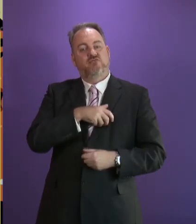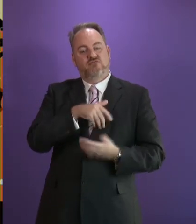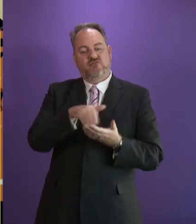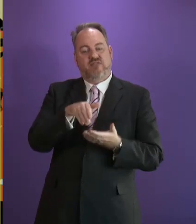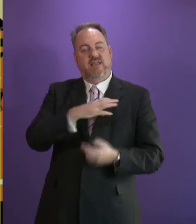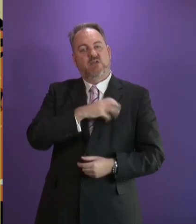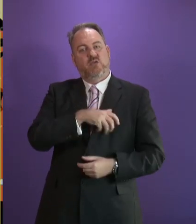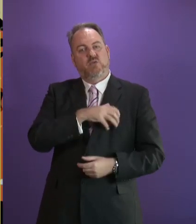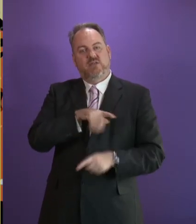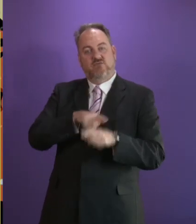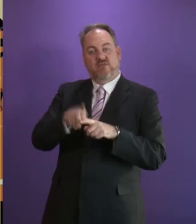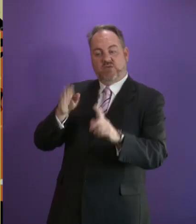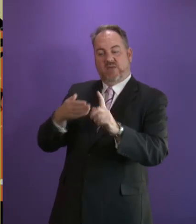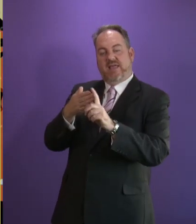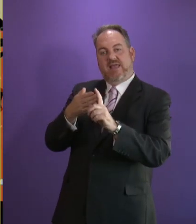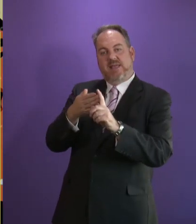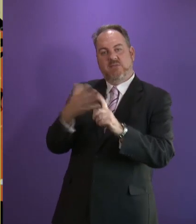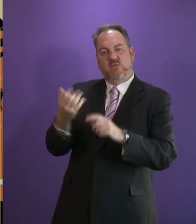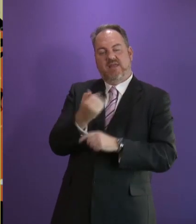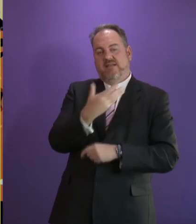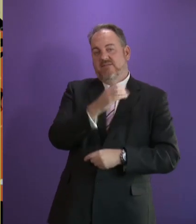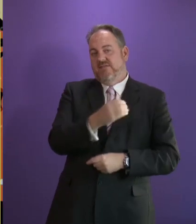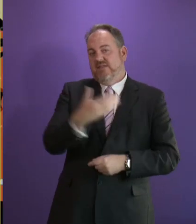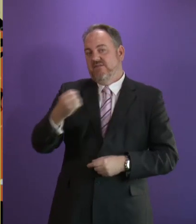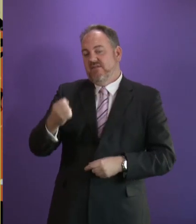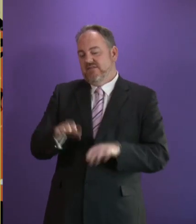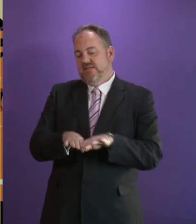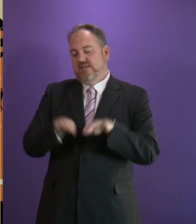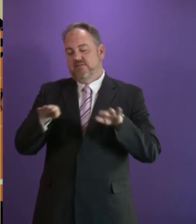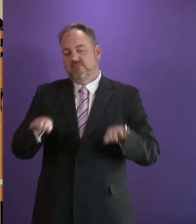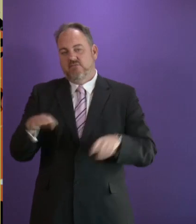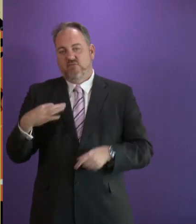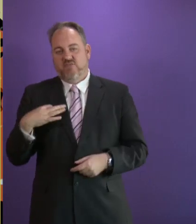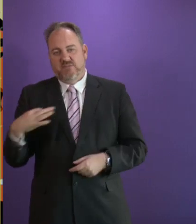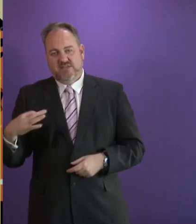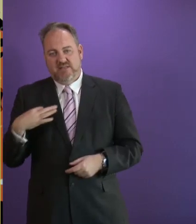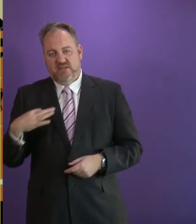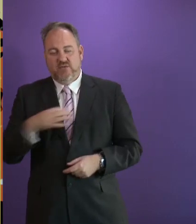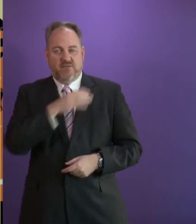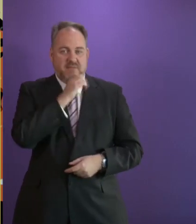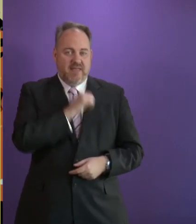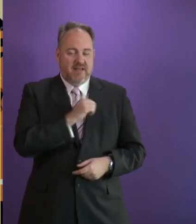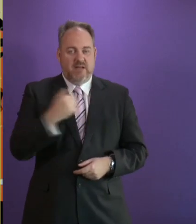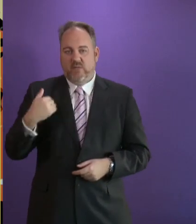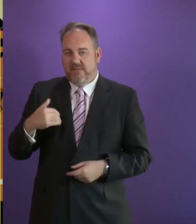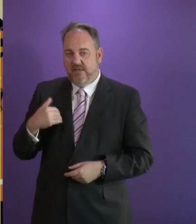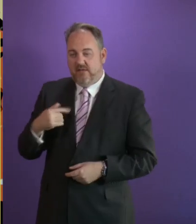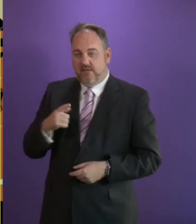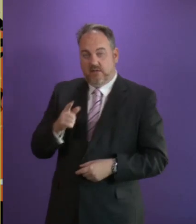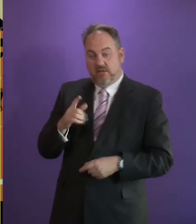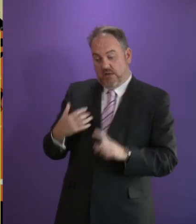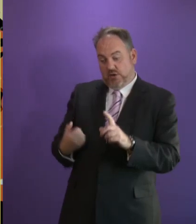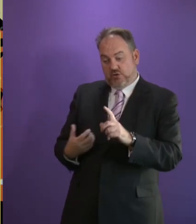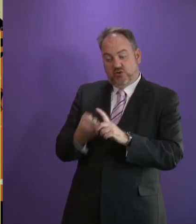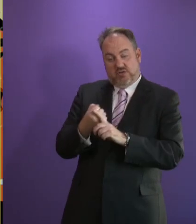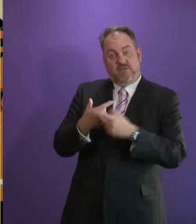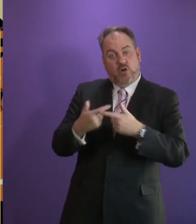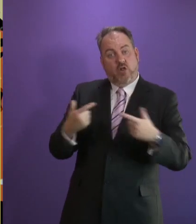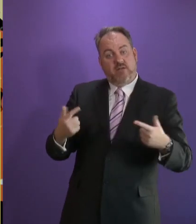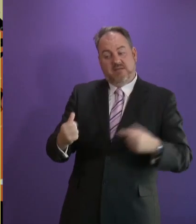50% representation in here. And they succeeded to an extent. We had the highest number of parliamentarians elected